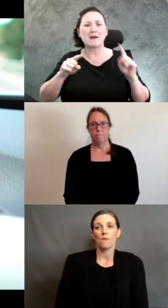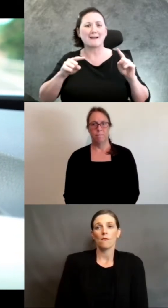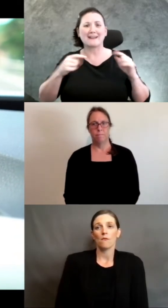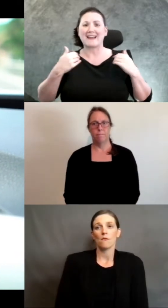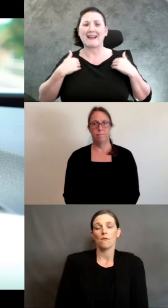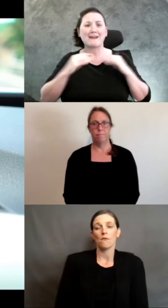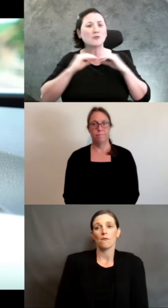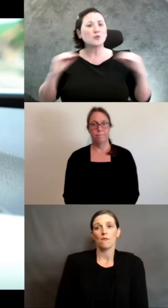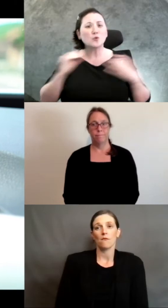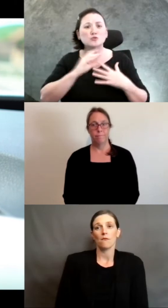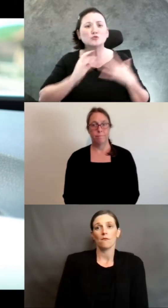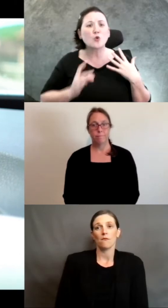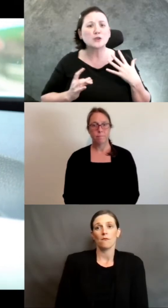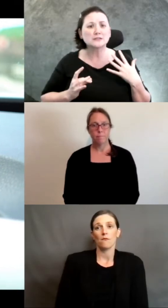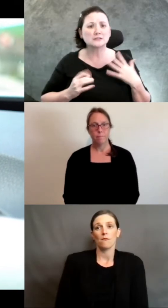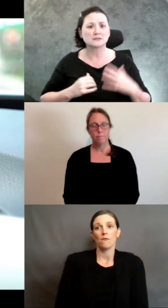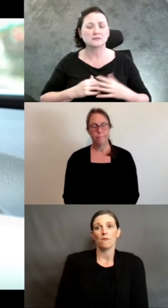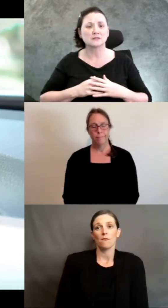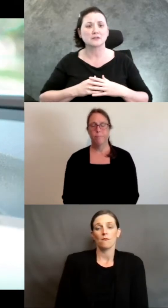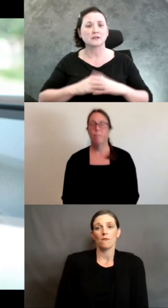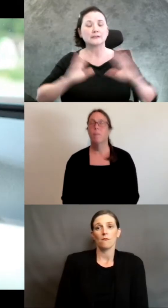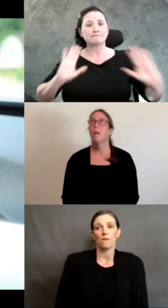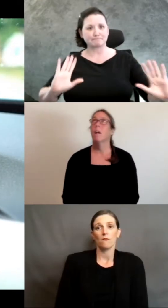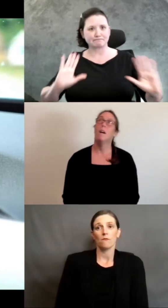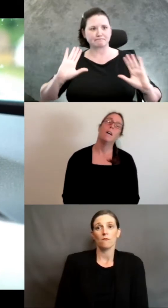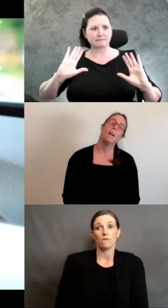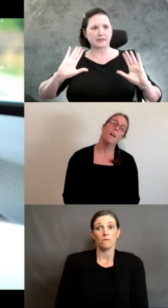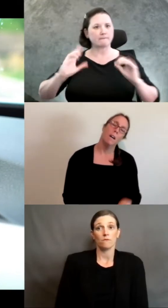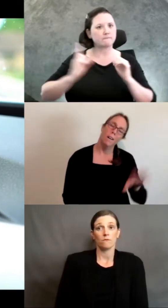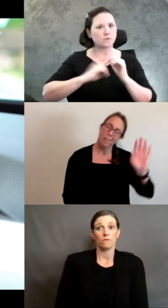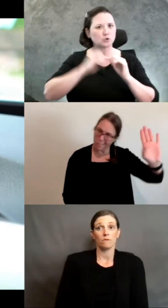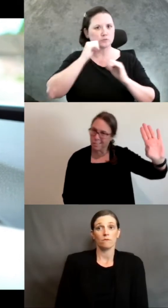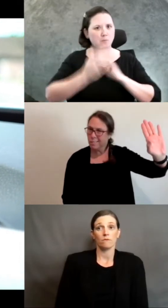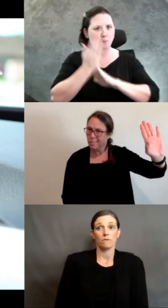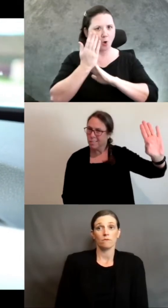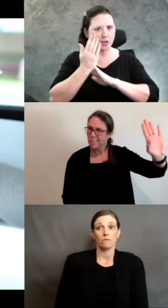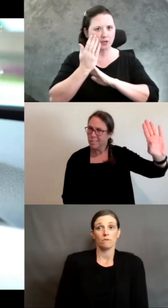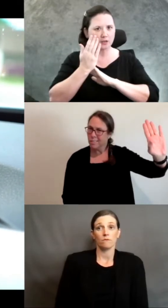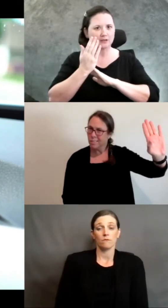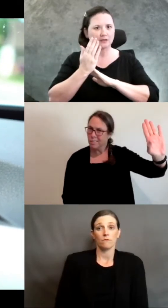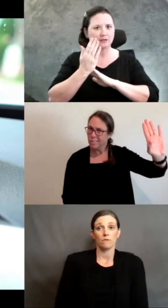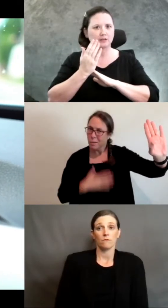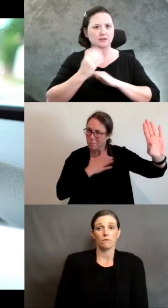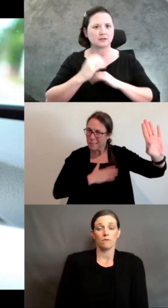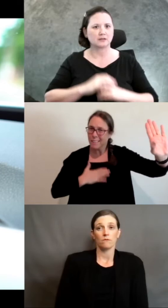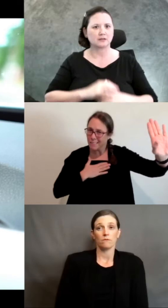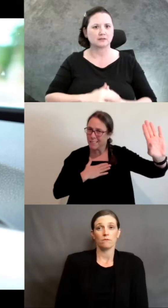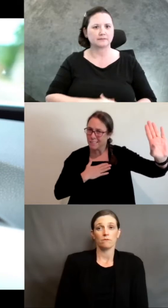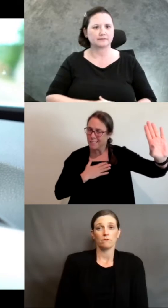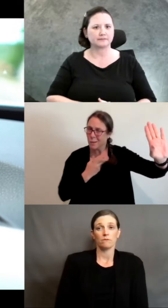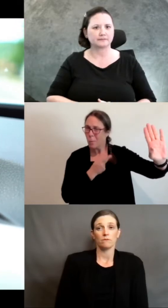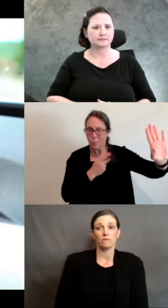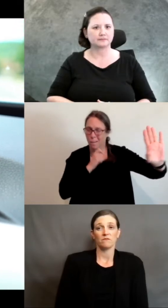choice. First thing in the morning. Please, can we just not talk right now?